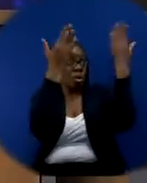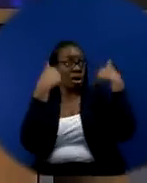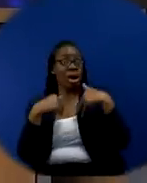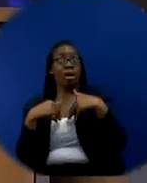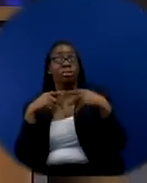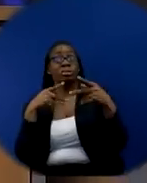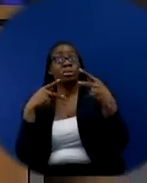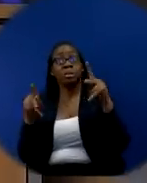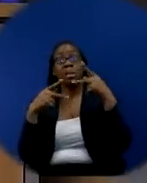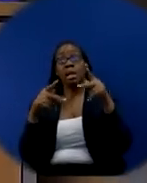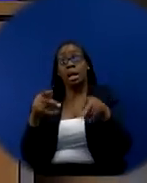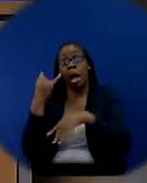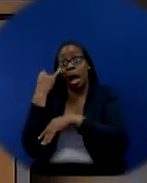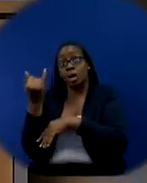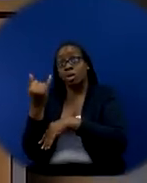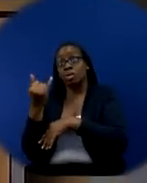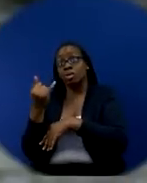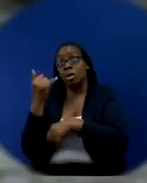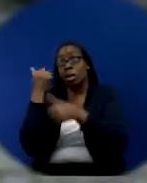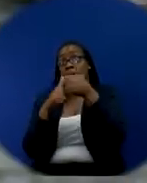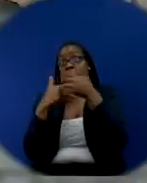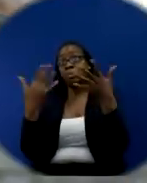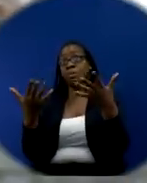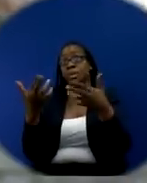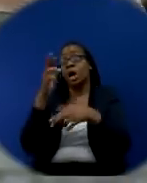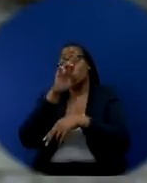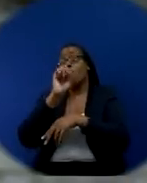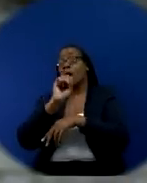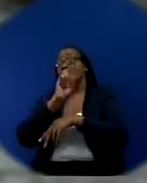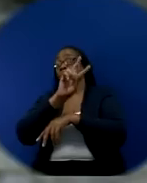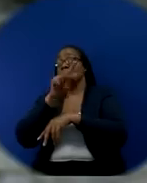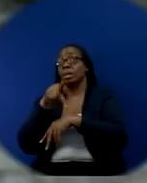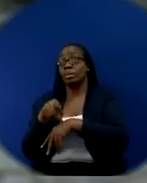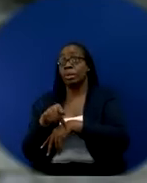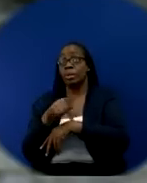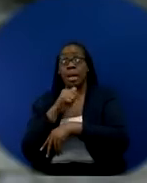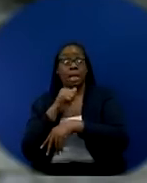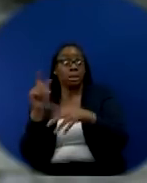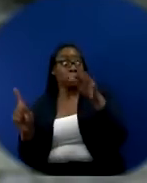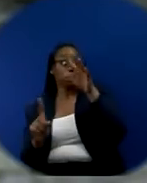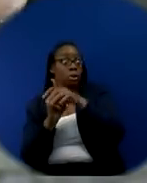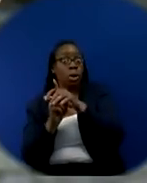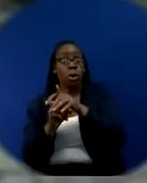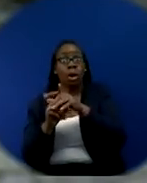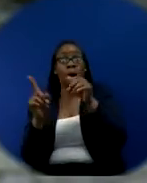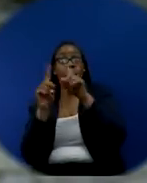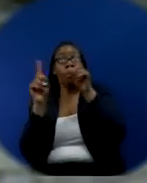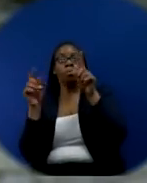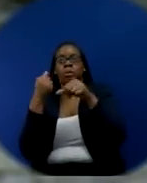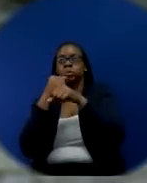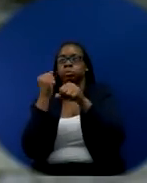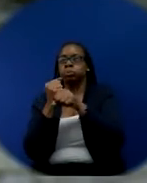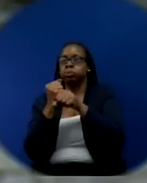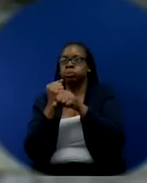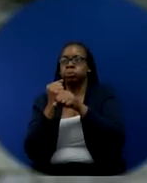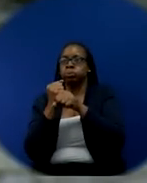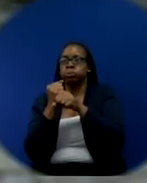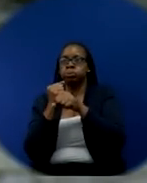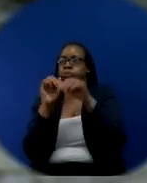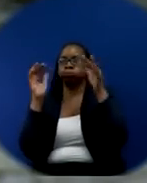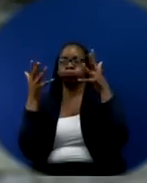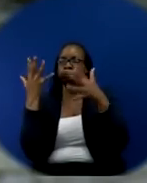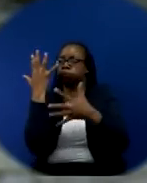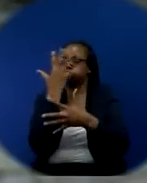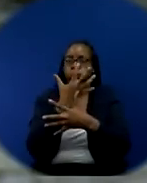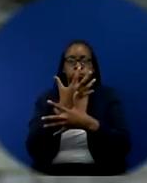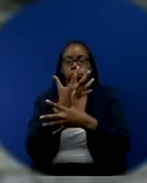ever planned for people who RSVP'd and didn't show up, but it will make you feel some kind of way. There's a witness